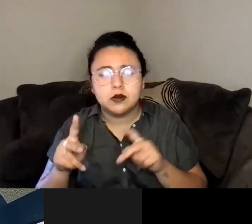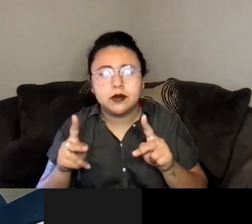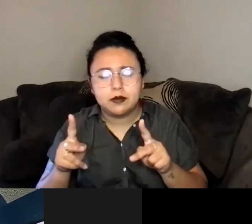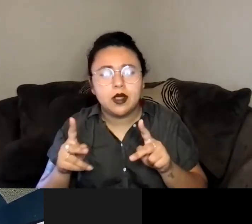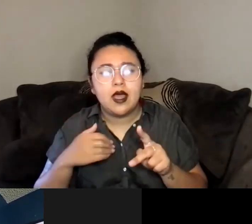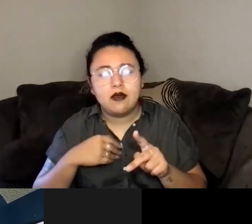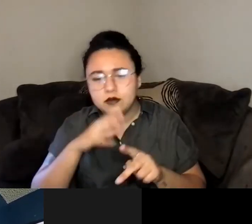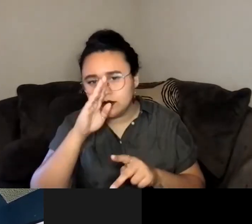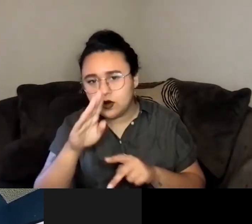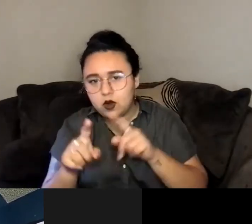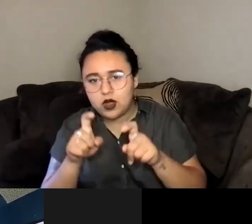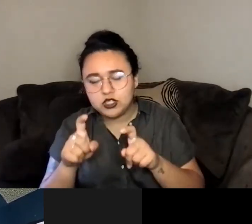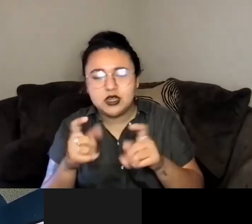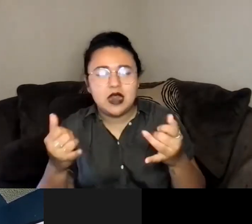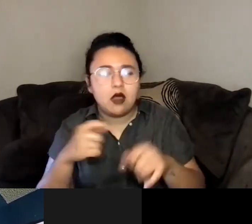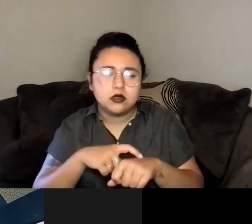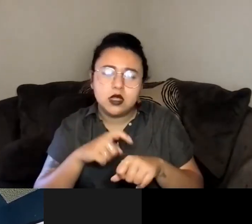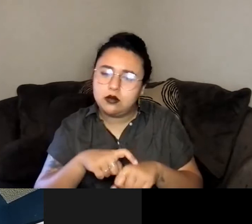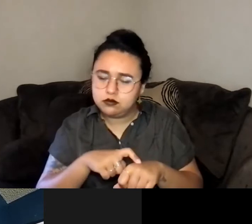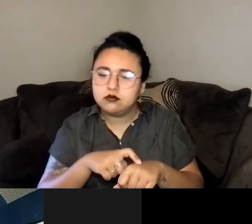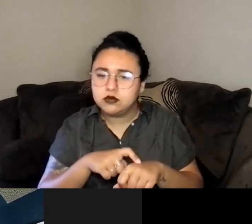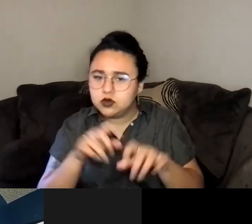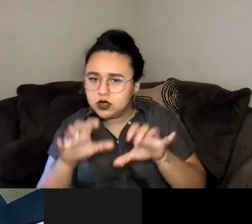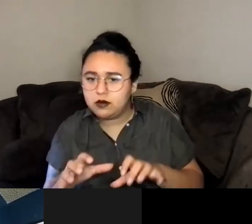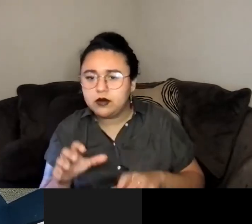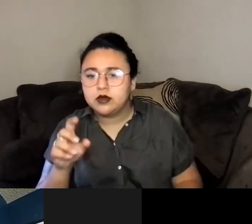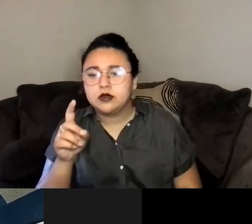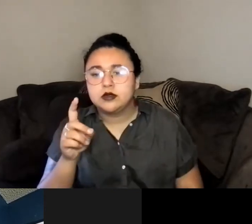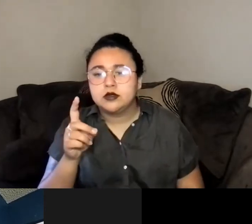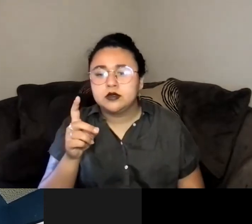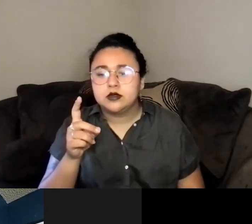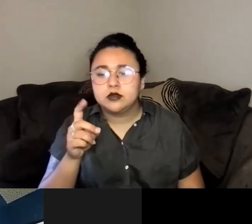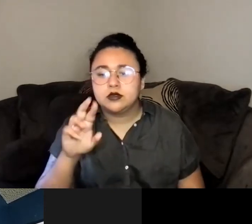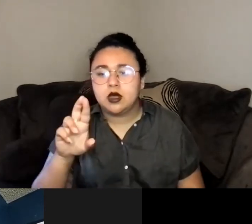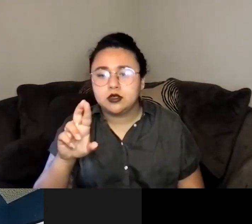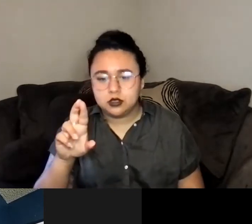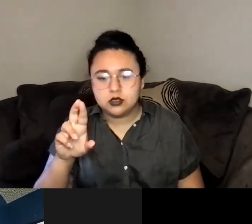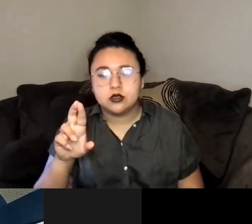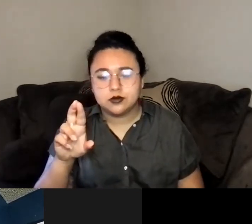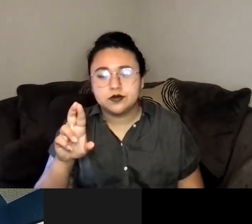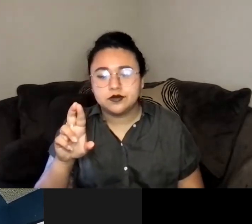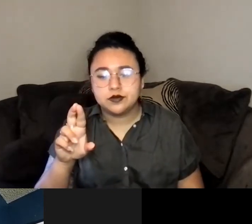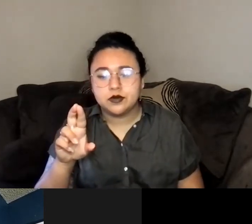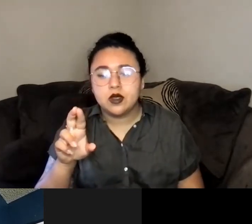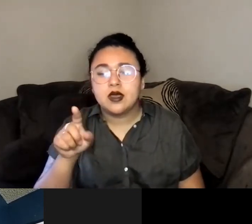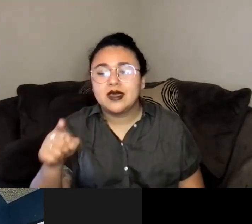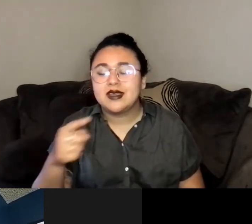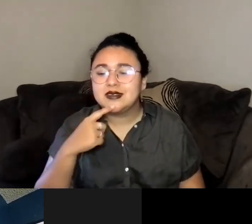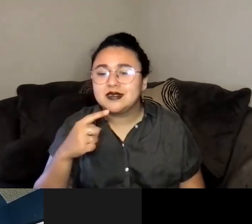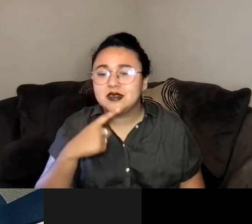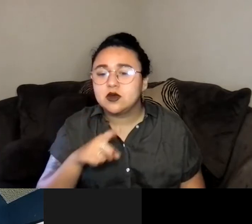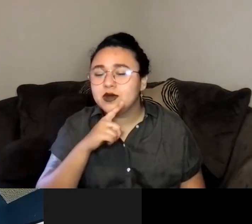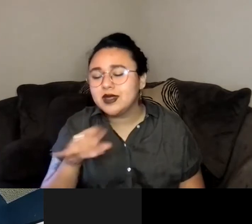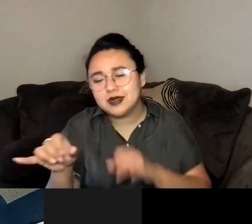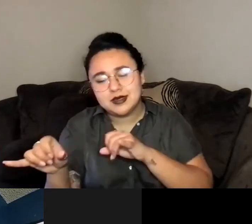ask. Now's the time to put those in. Dr. Delphi points out that it's similar